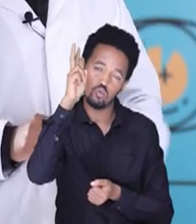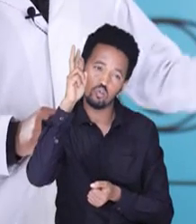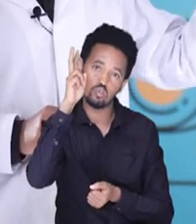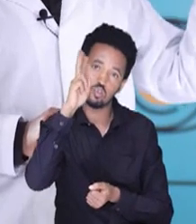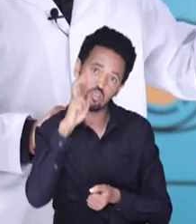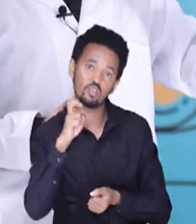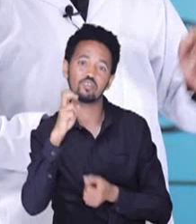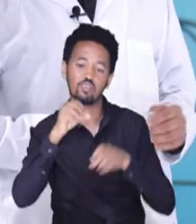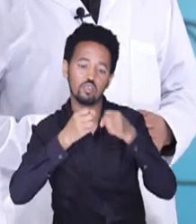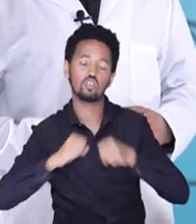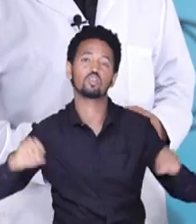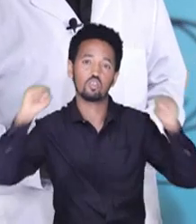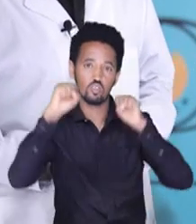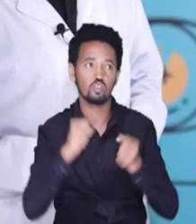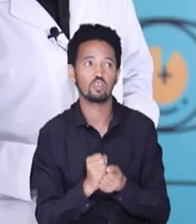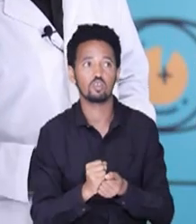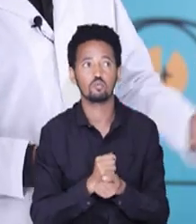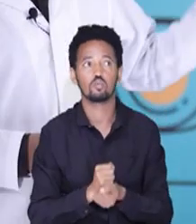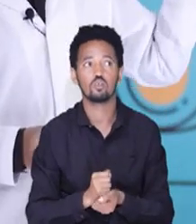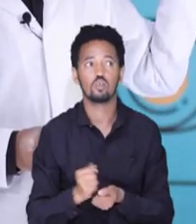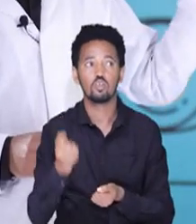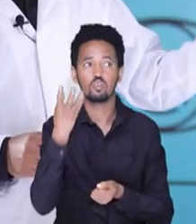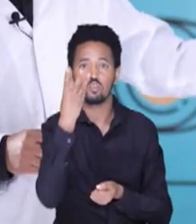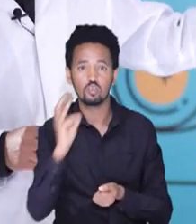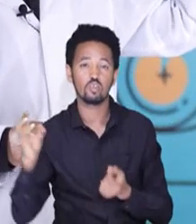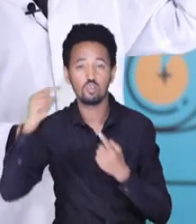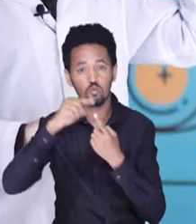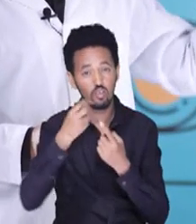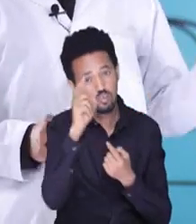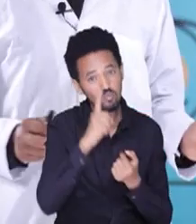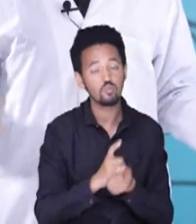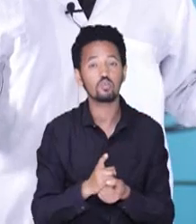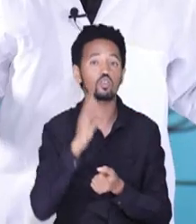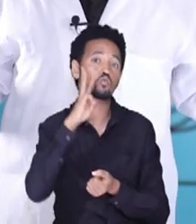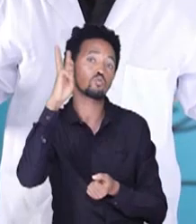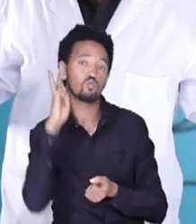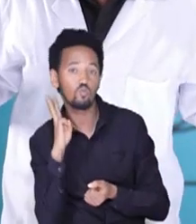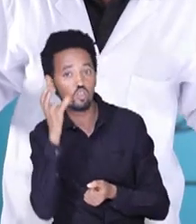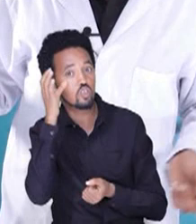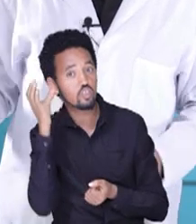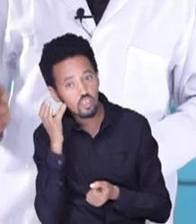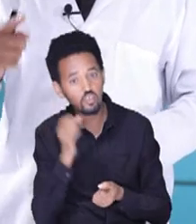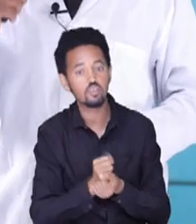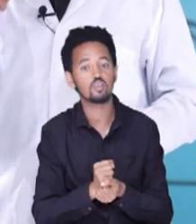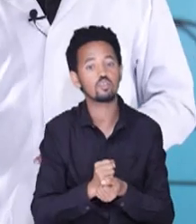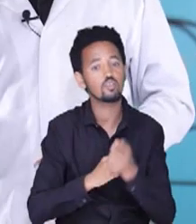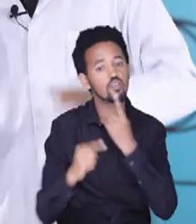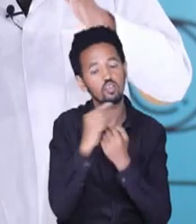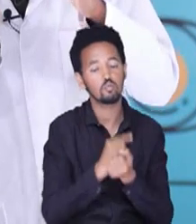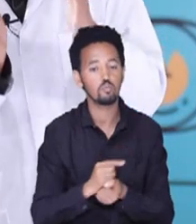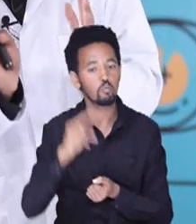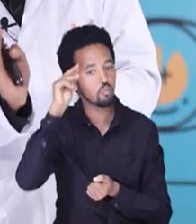century, 1644 up to 1911. It was a foreign non-Chinese dynasty from